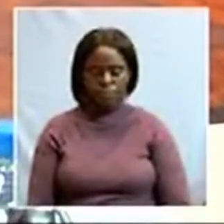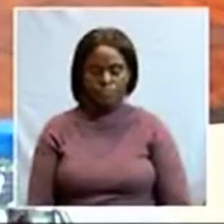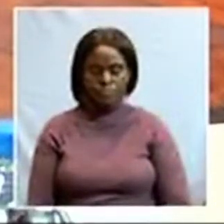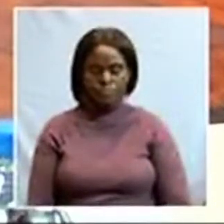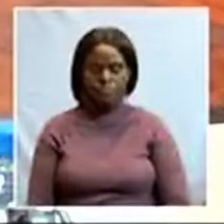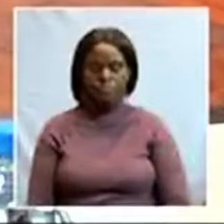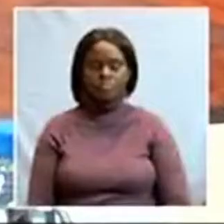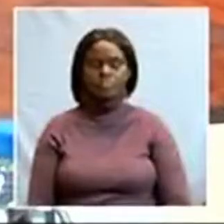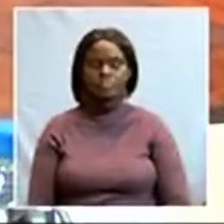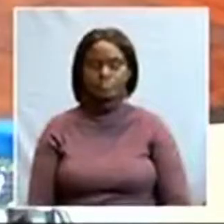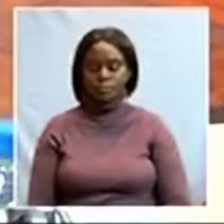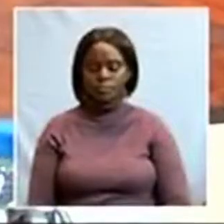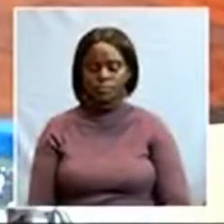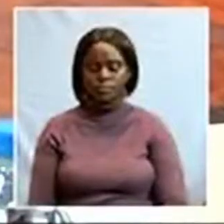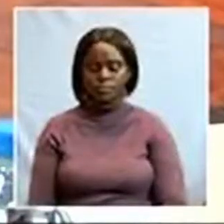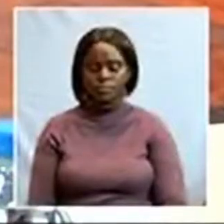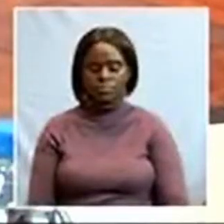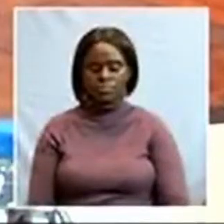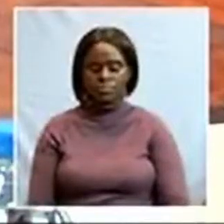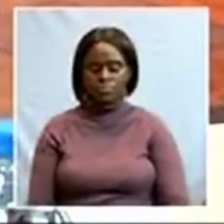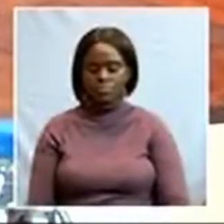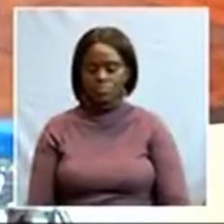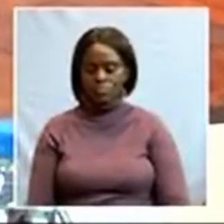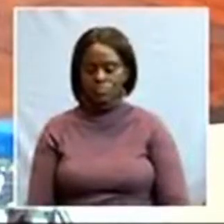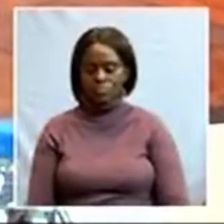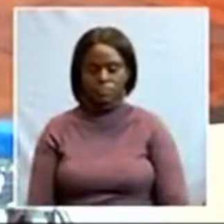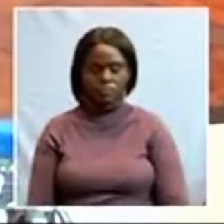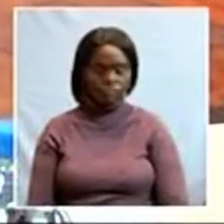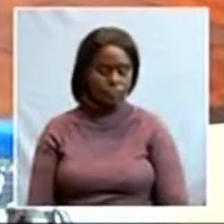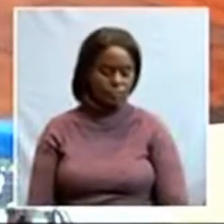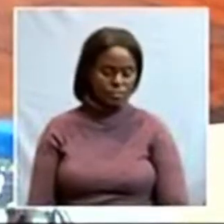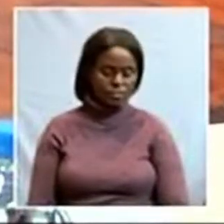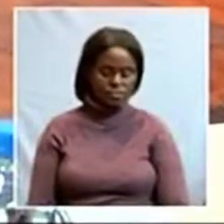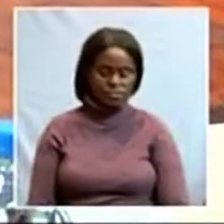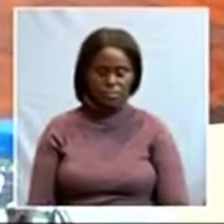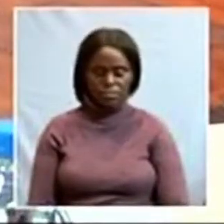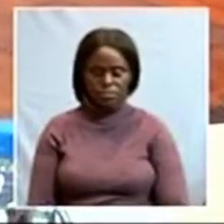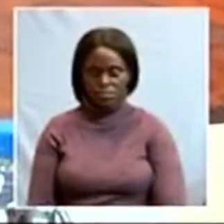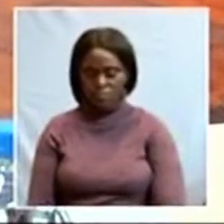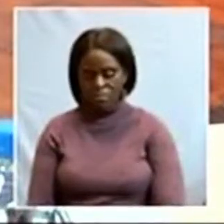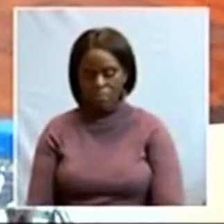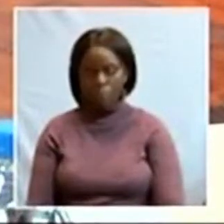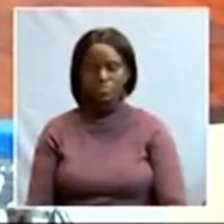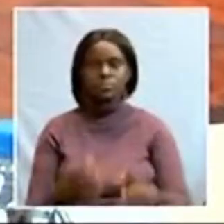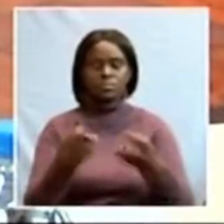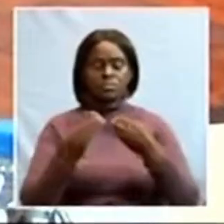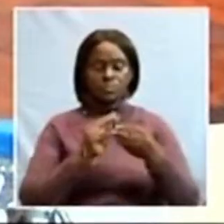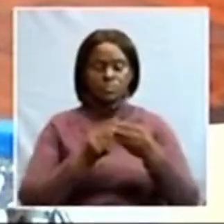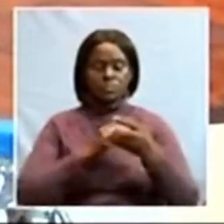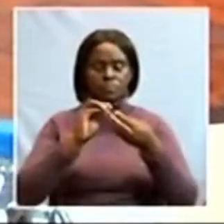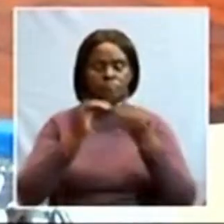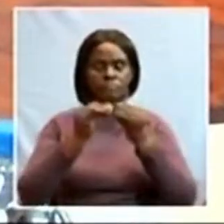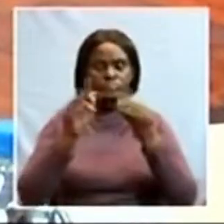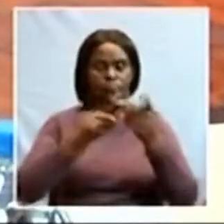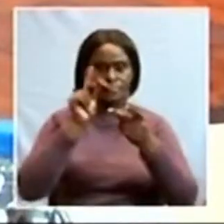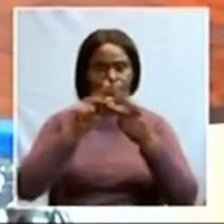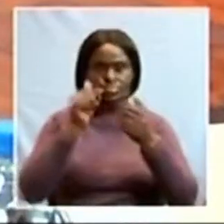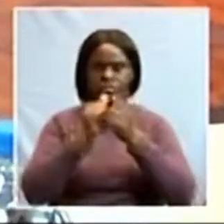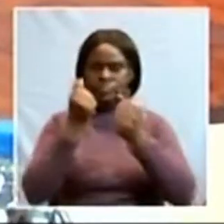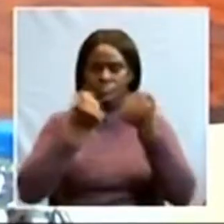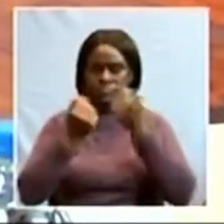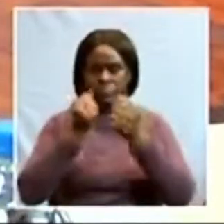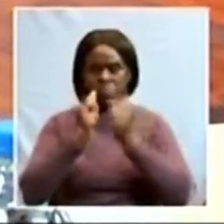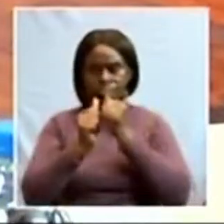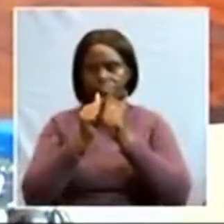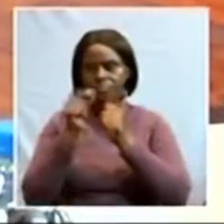allow me to call upon the Director Administration to give us the exact numbers of vehicles which are running and